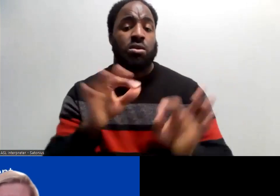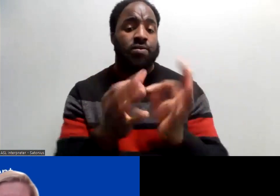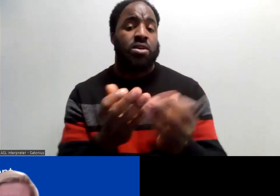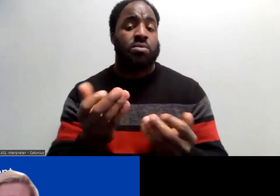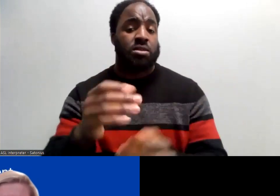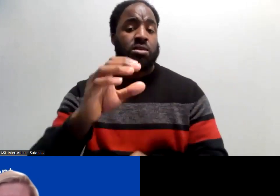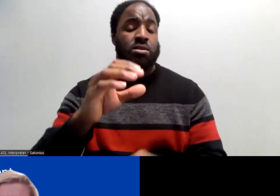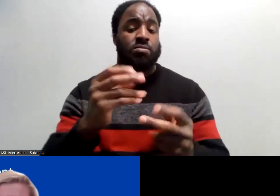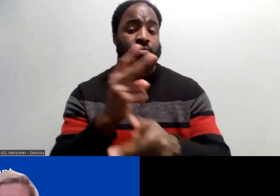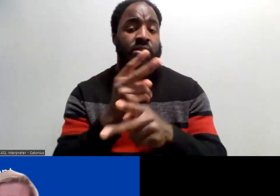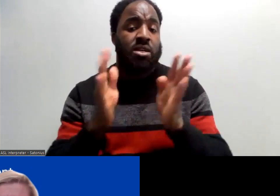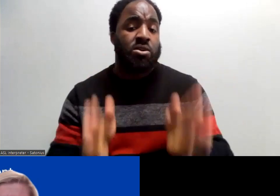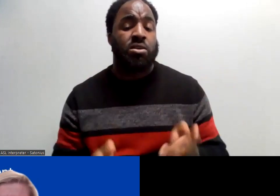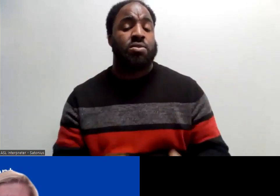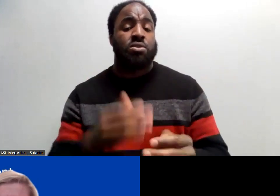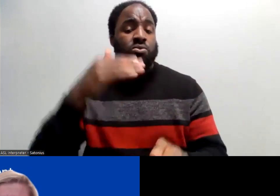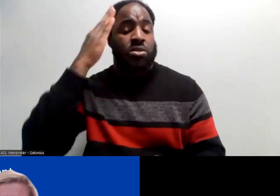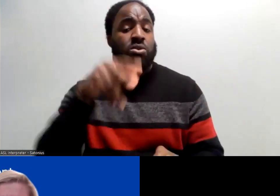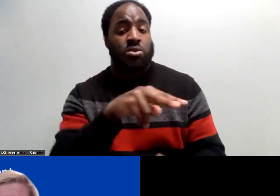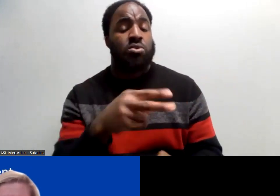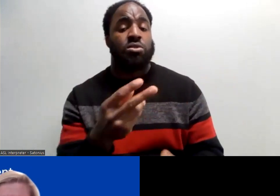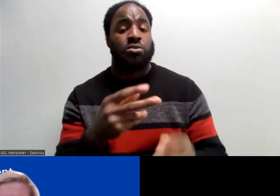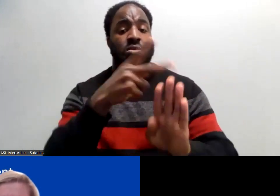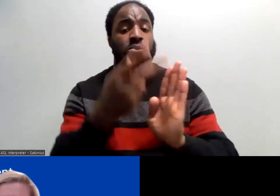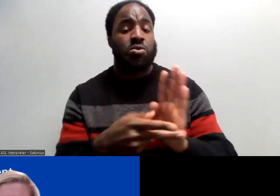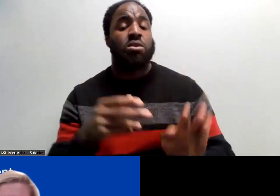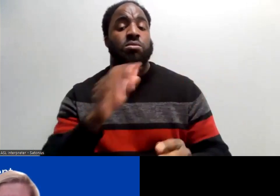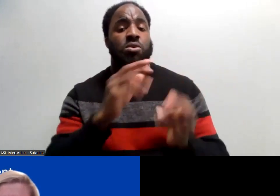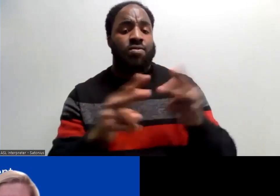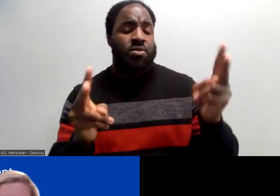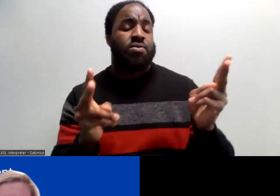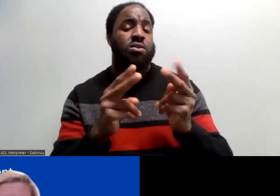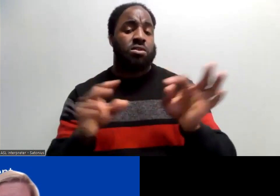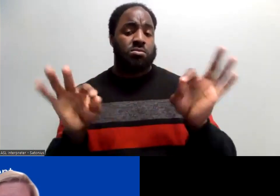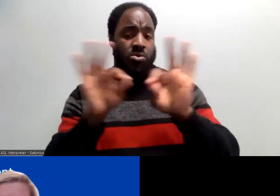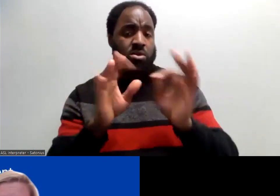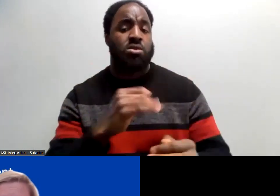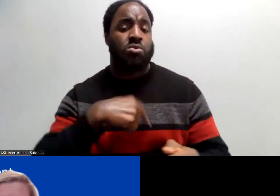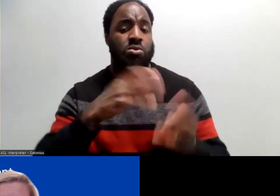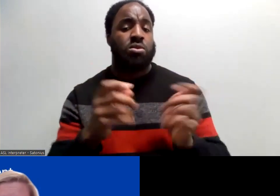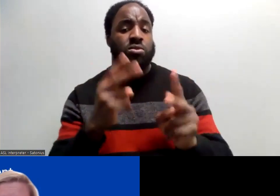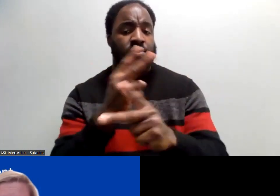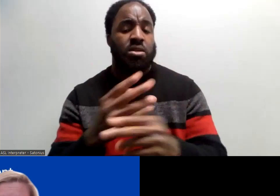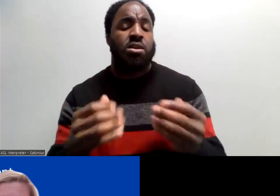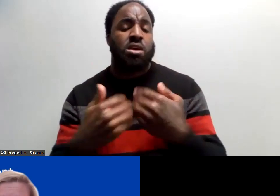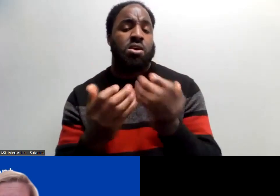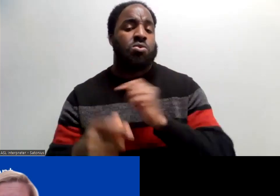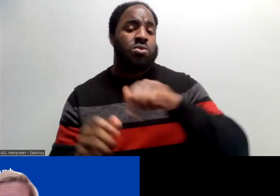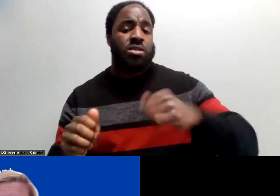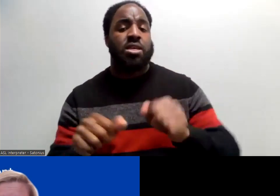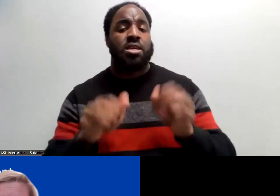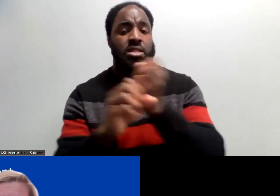caregivers. We know that these two programs alone are very, very critical, and we want to figure out how we can